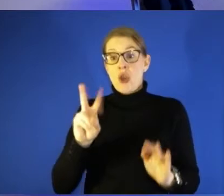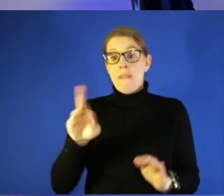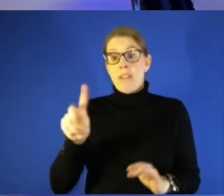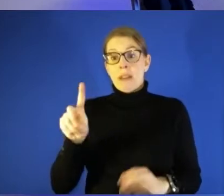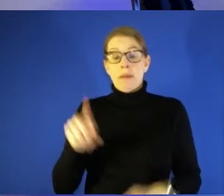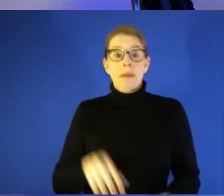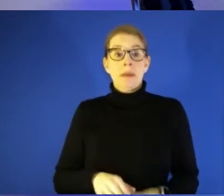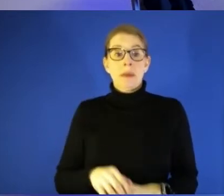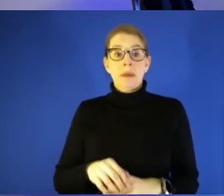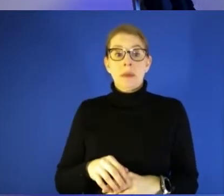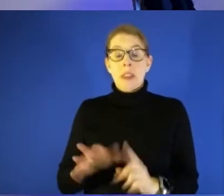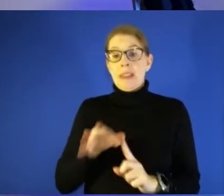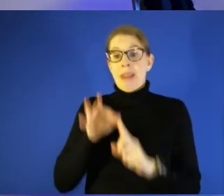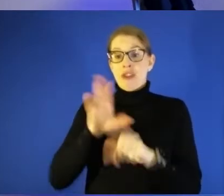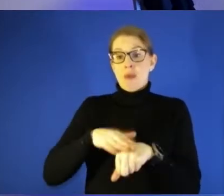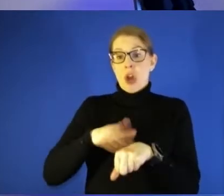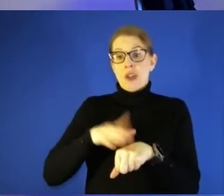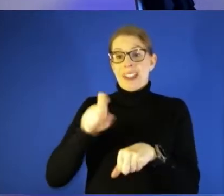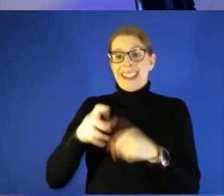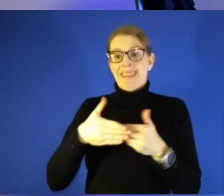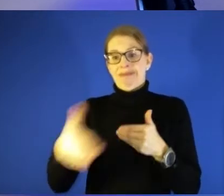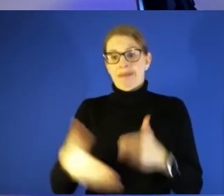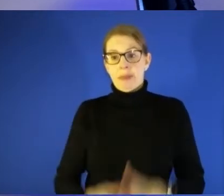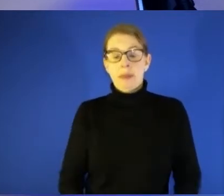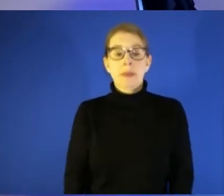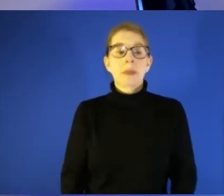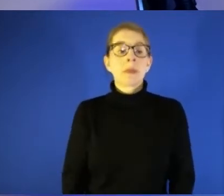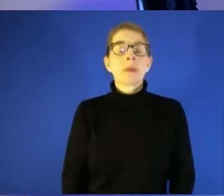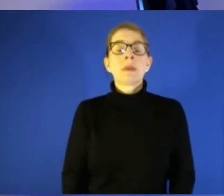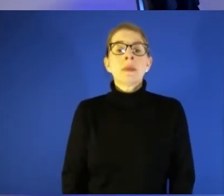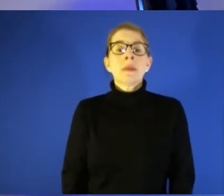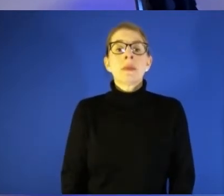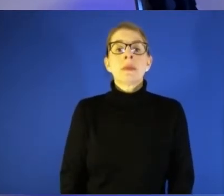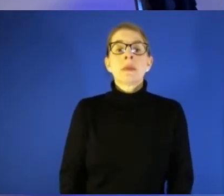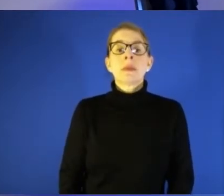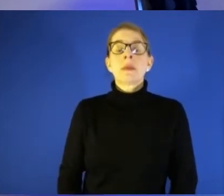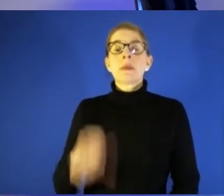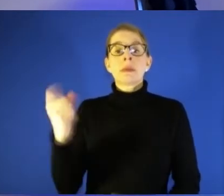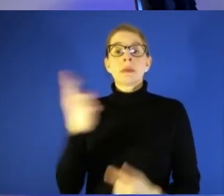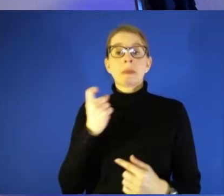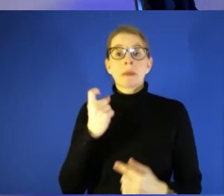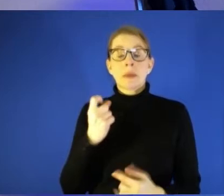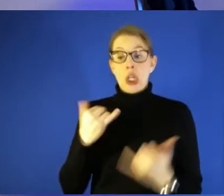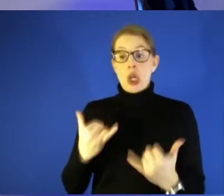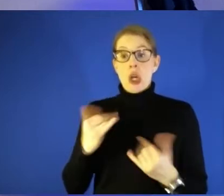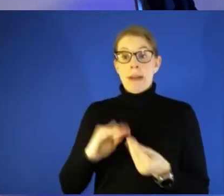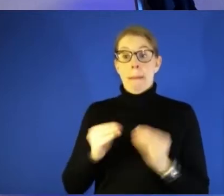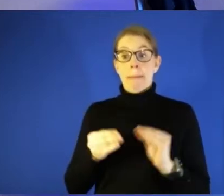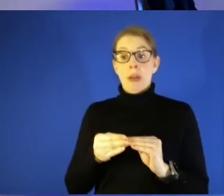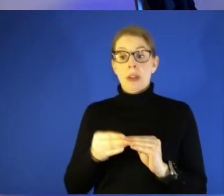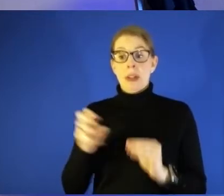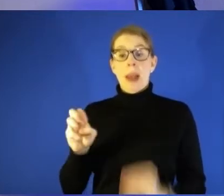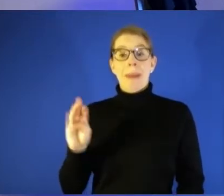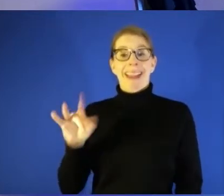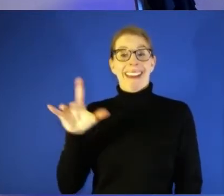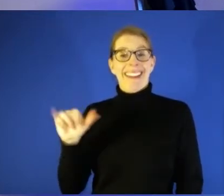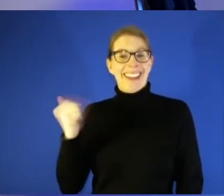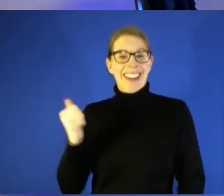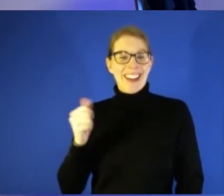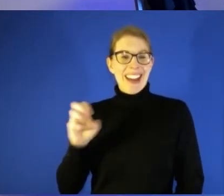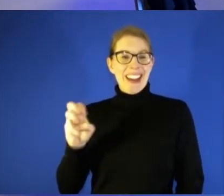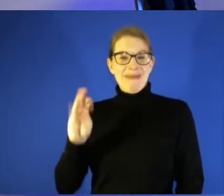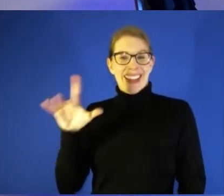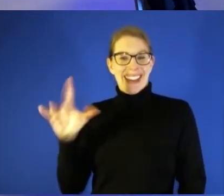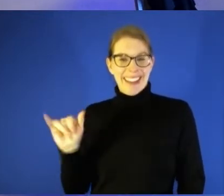because special precautions are needed. Okay, another question. When we talk about current numbers, Emily, another Emily has a question. When we talk about current